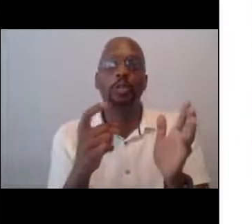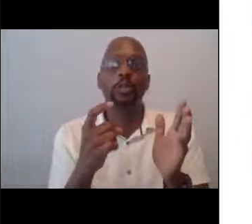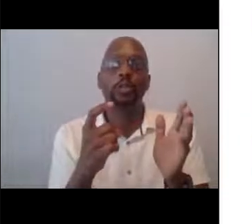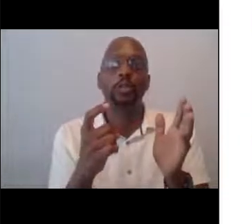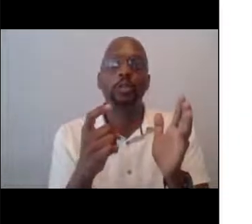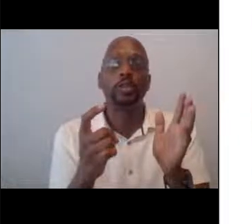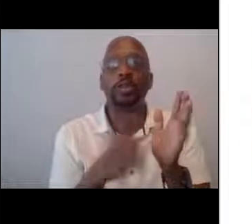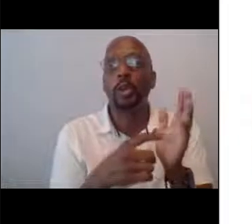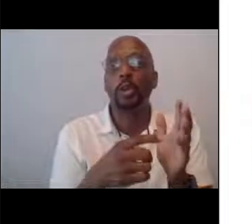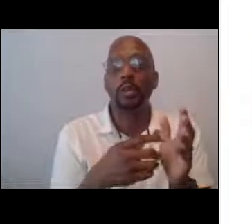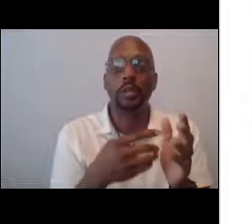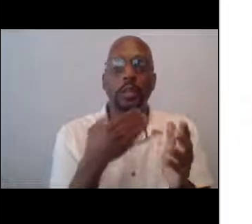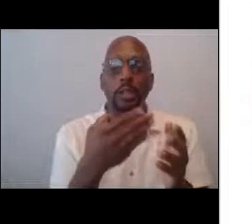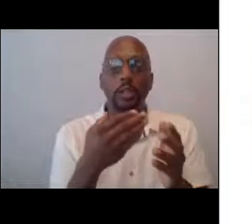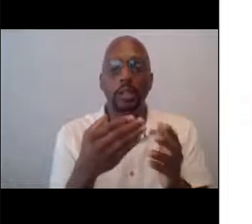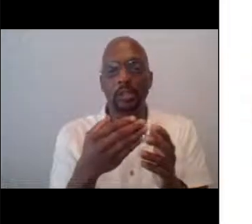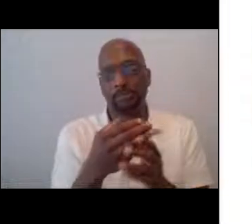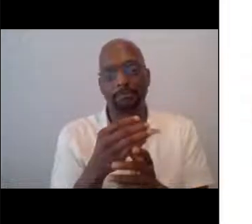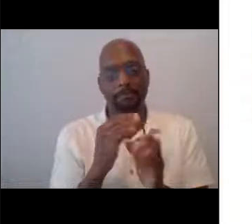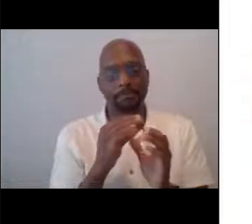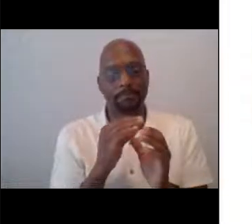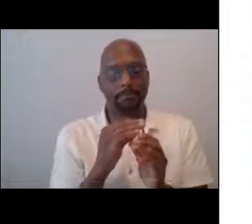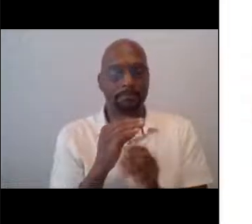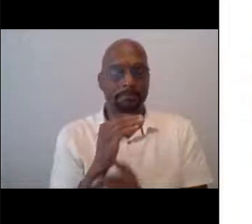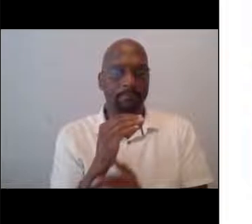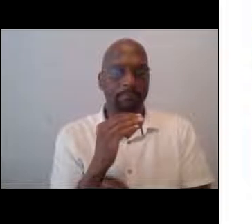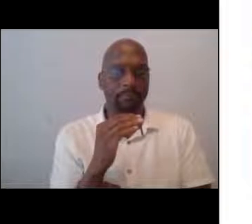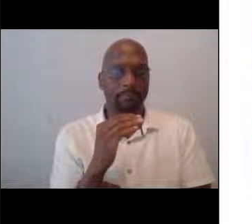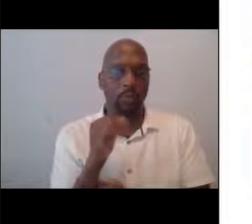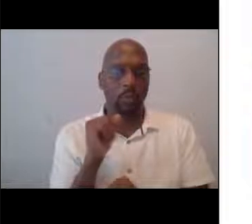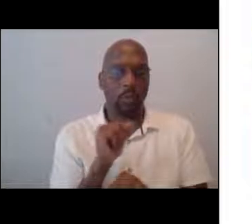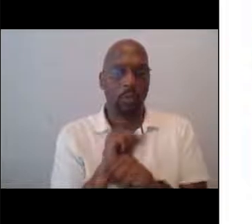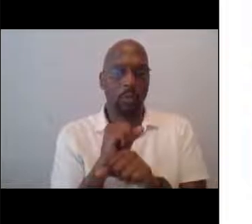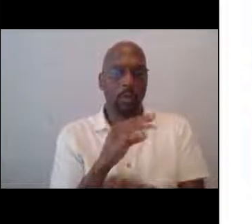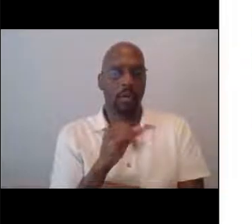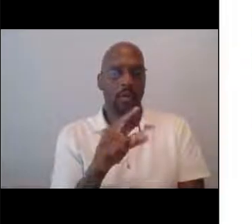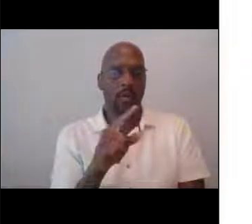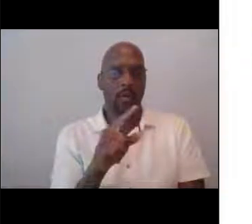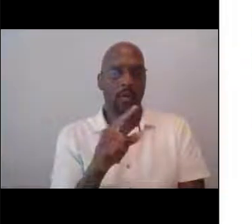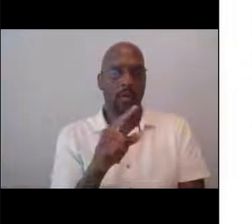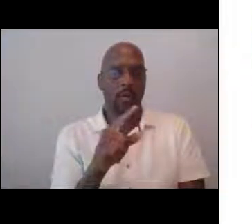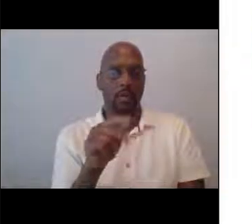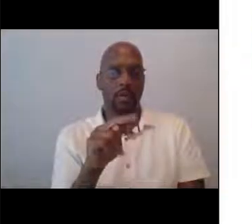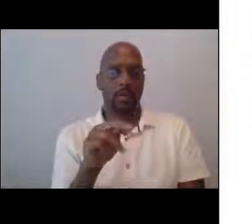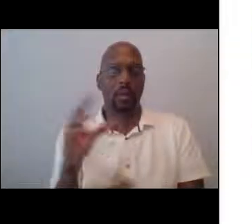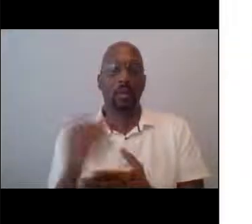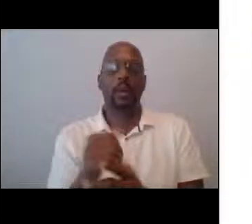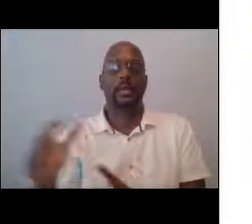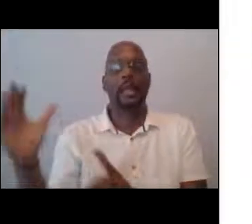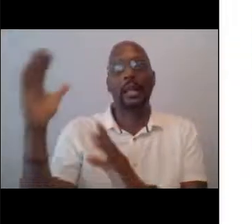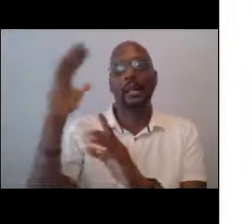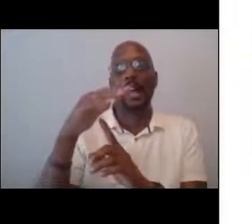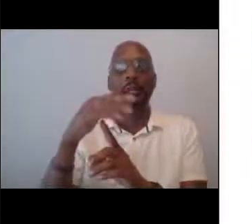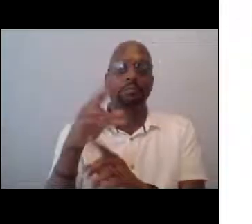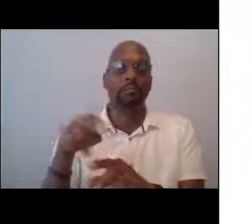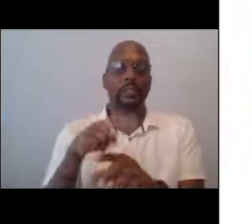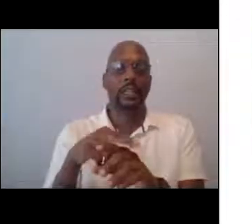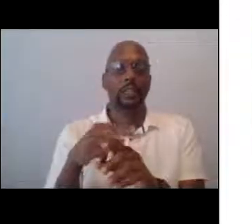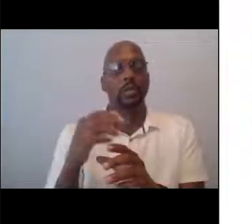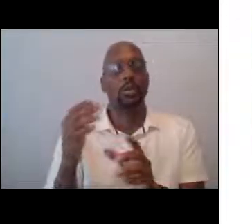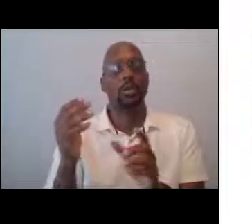state DOTs nationwide. Caltrans won a top national award from AASHTO's Subcommittee on